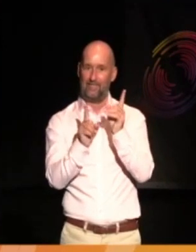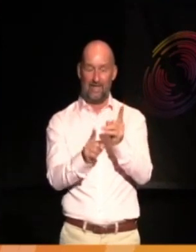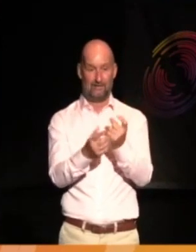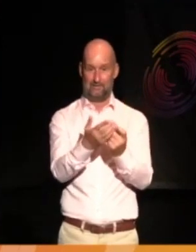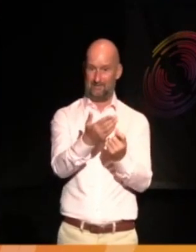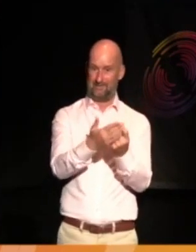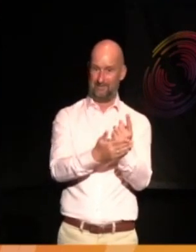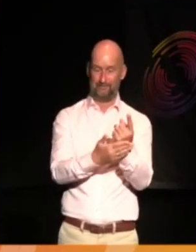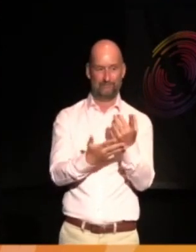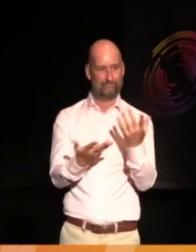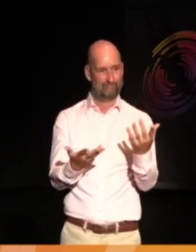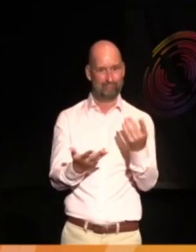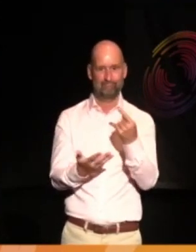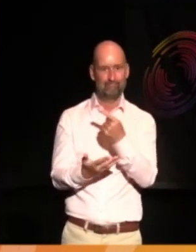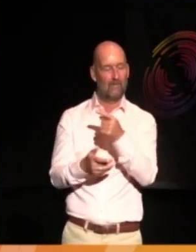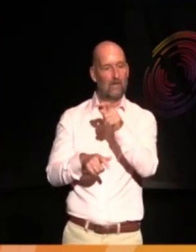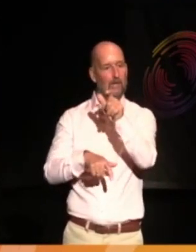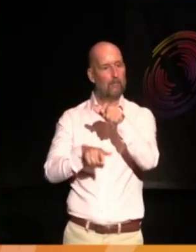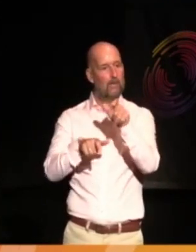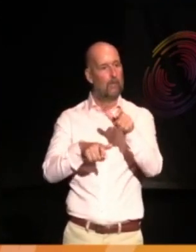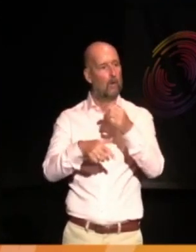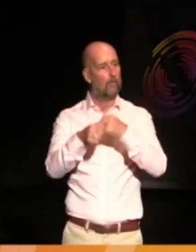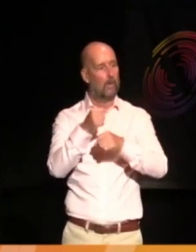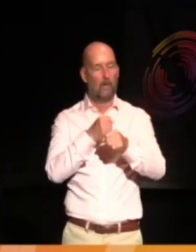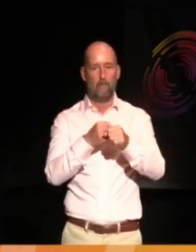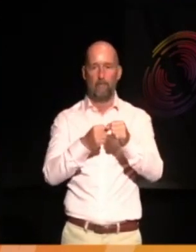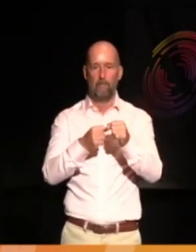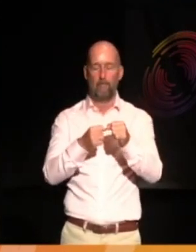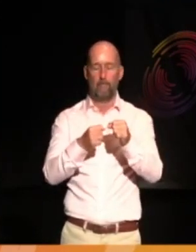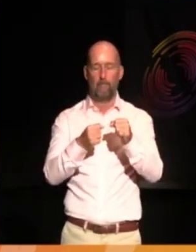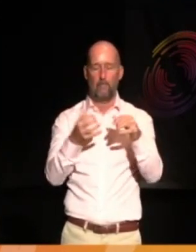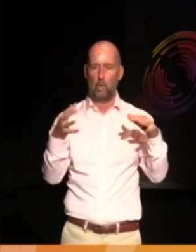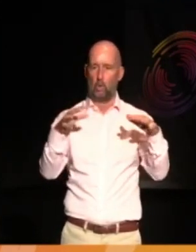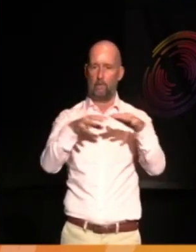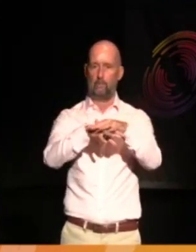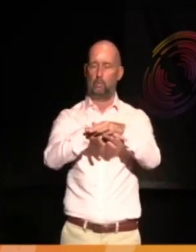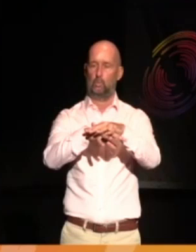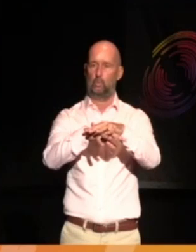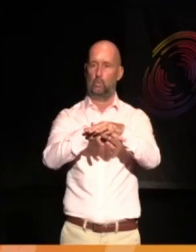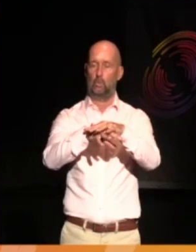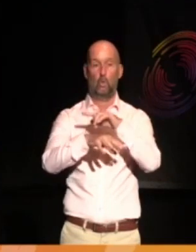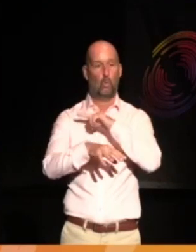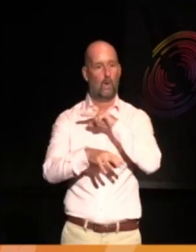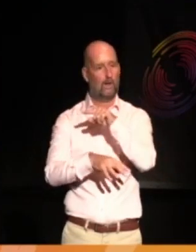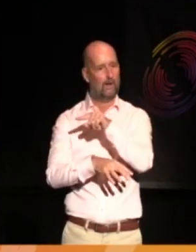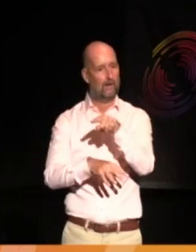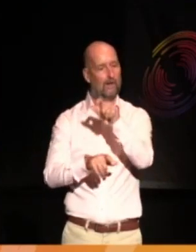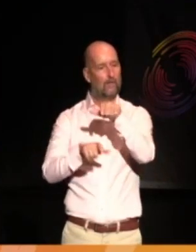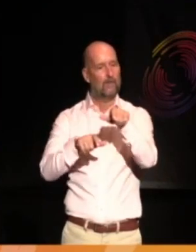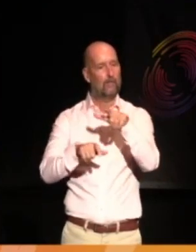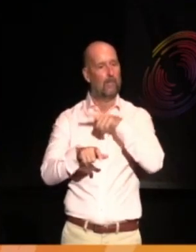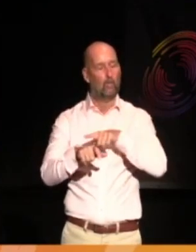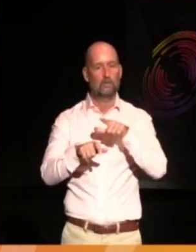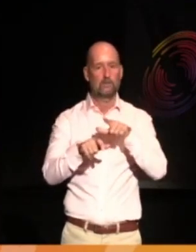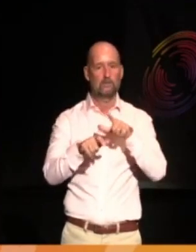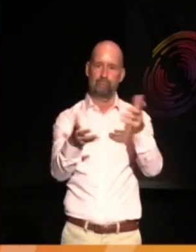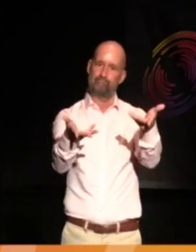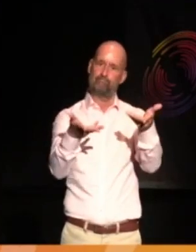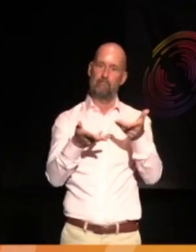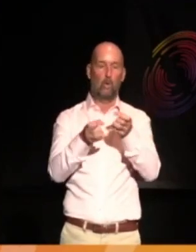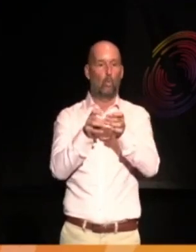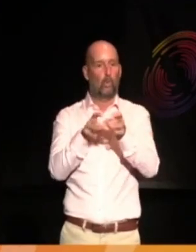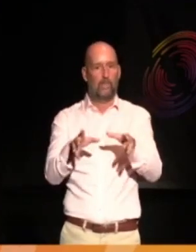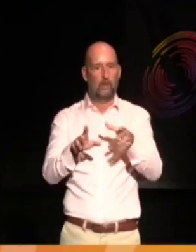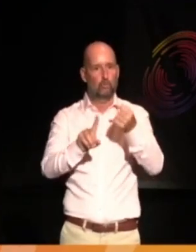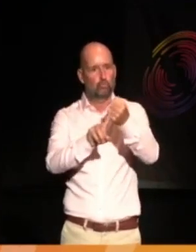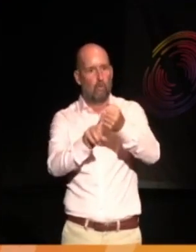if you like, people get completely confused because really they want without struggle. They want it to happen without struggle.